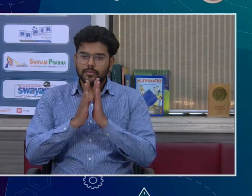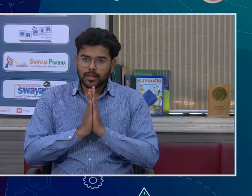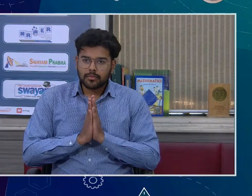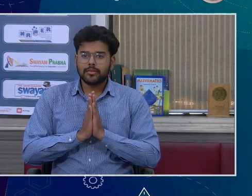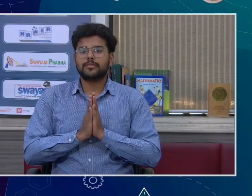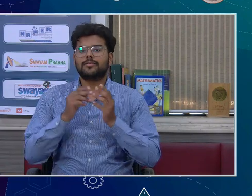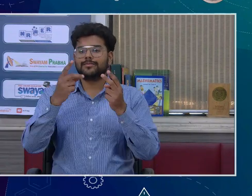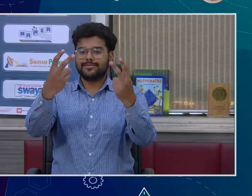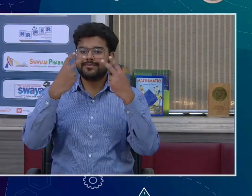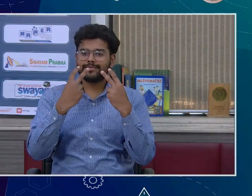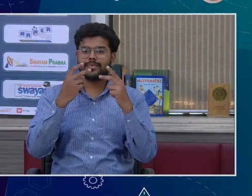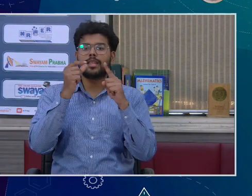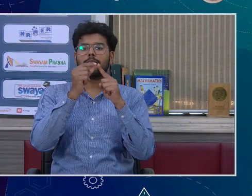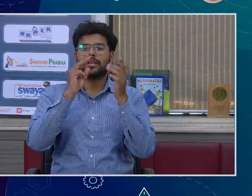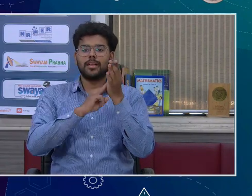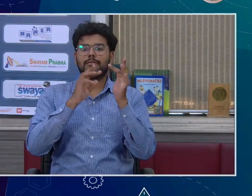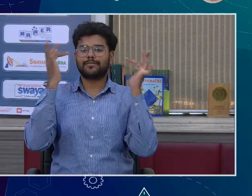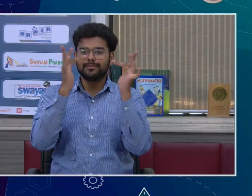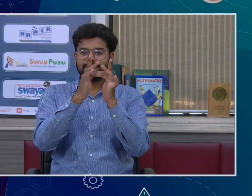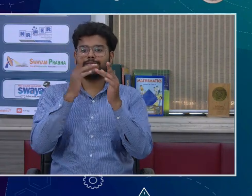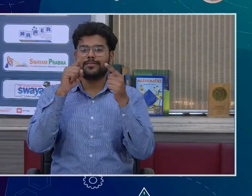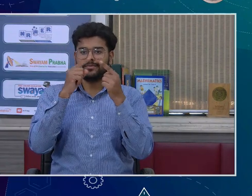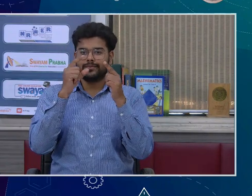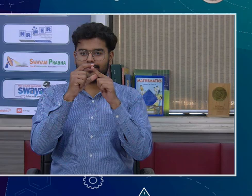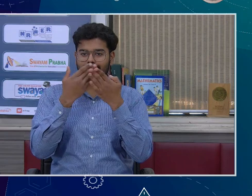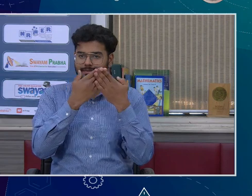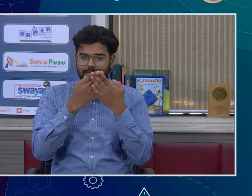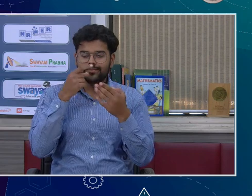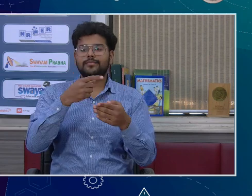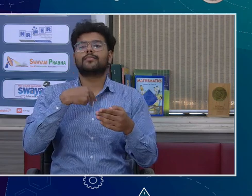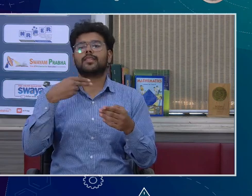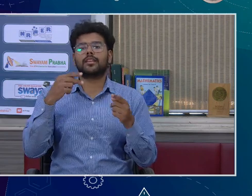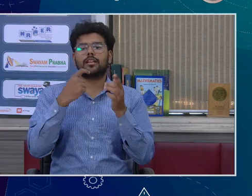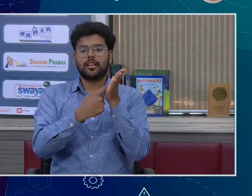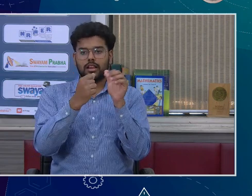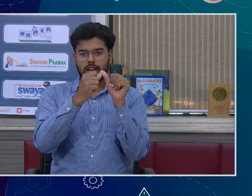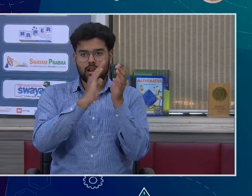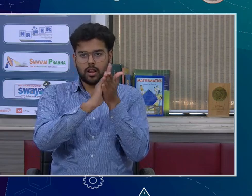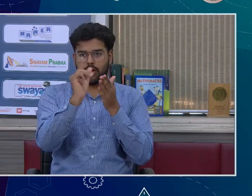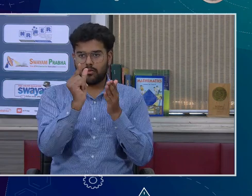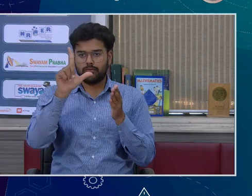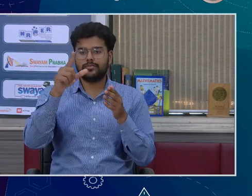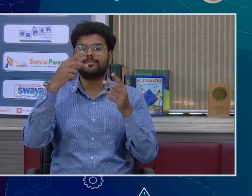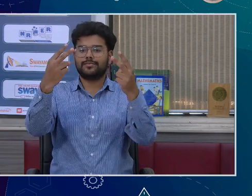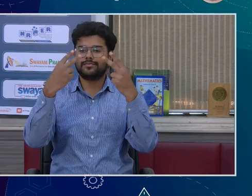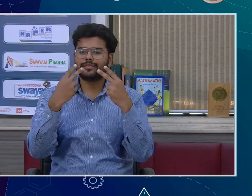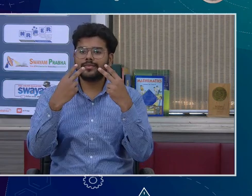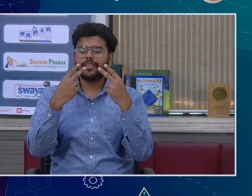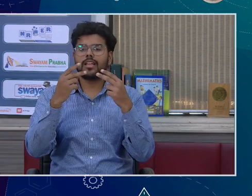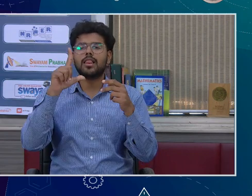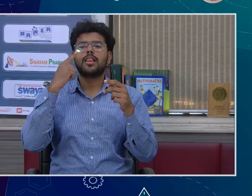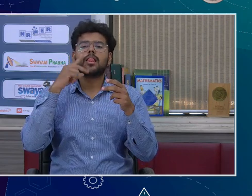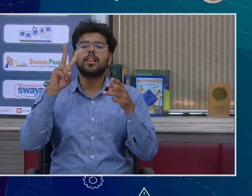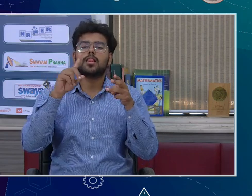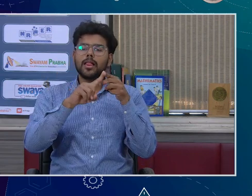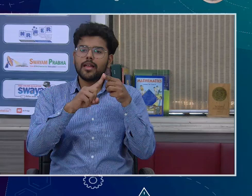Namaskar, you are watching PM eVidya channels. I am Rahul and we bring you the live phone-in interactive session of English for the teaching